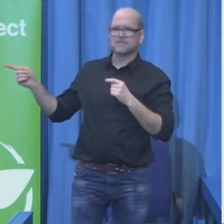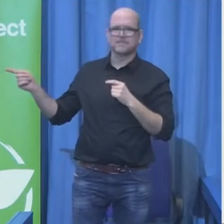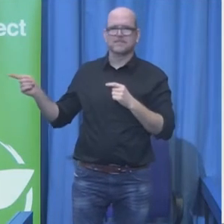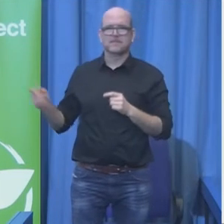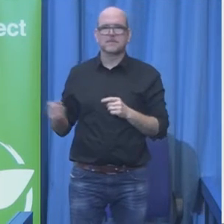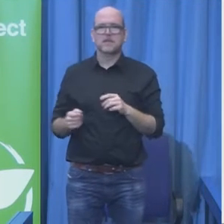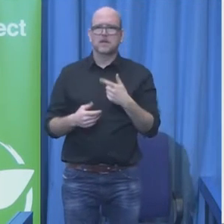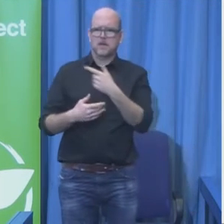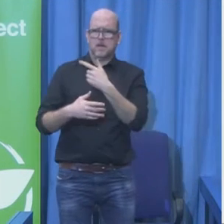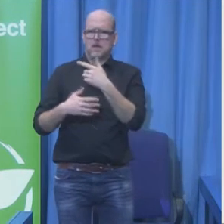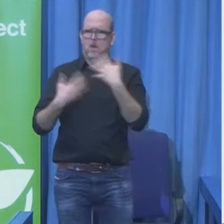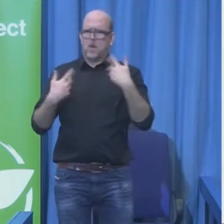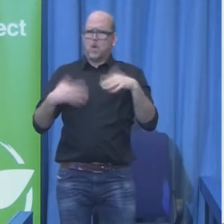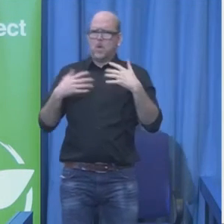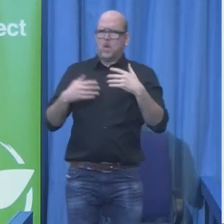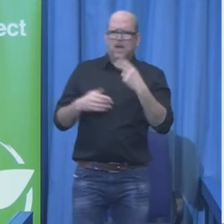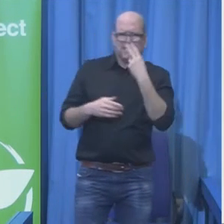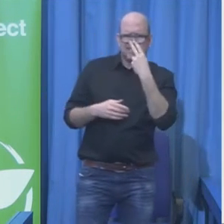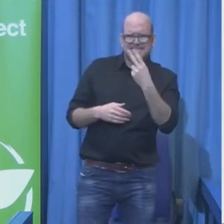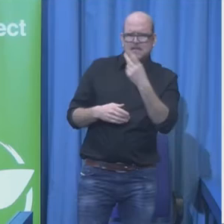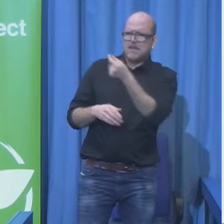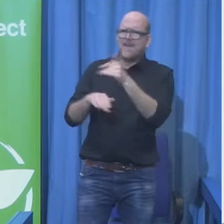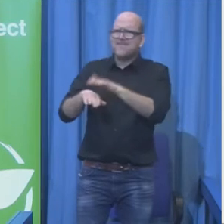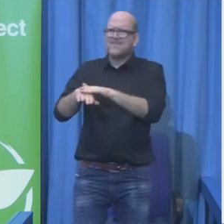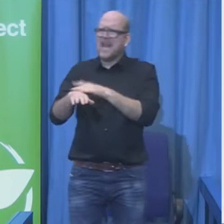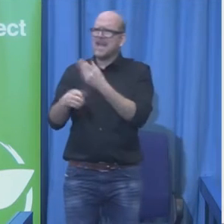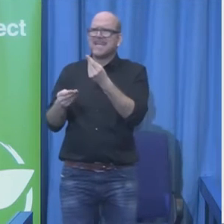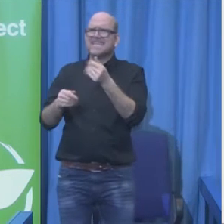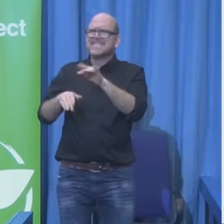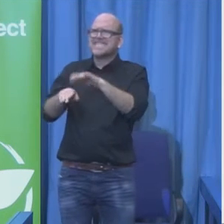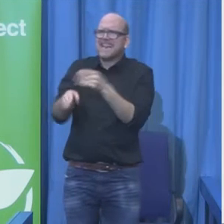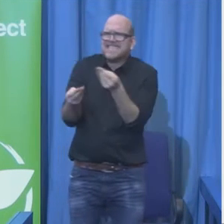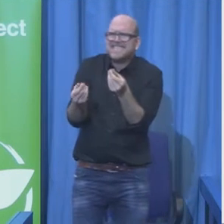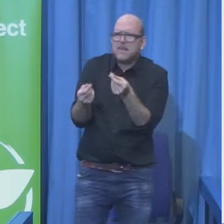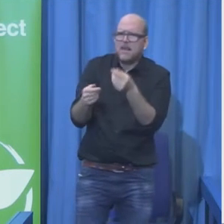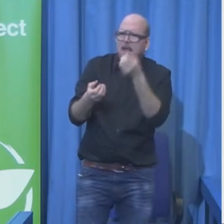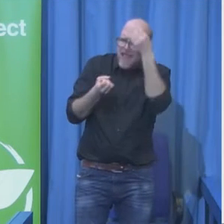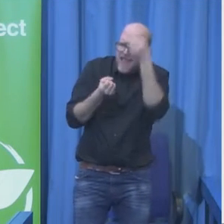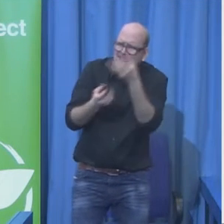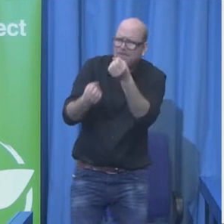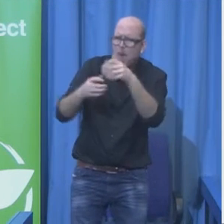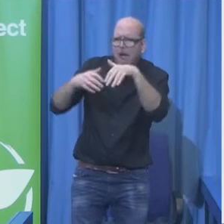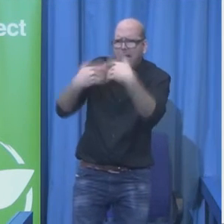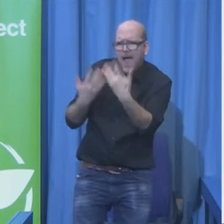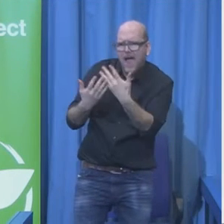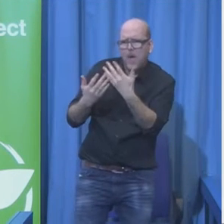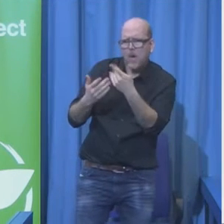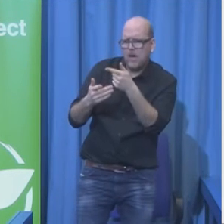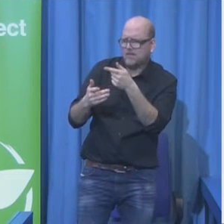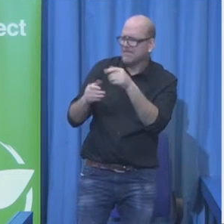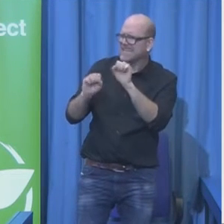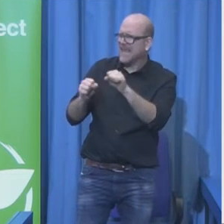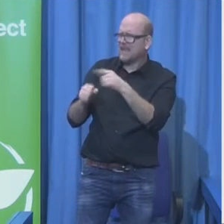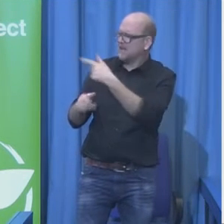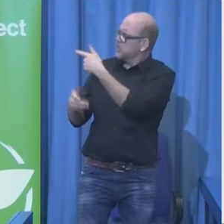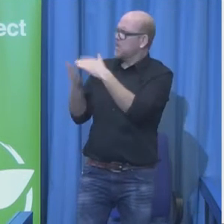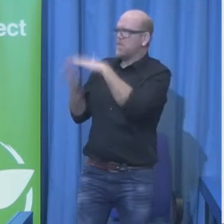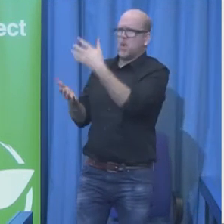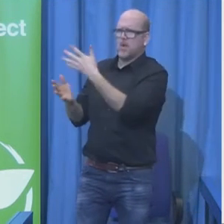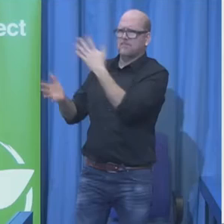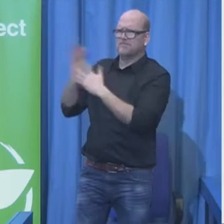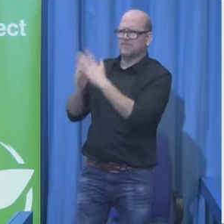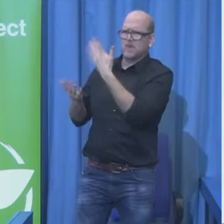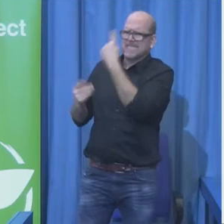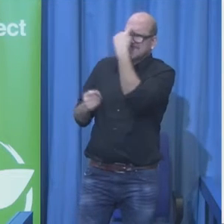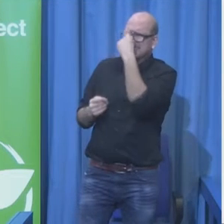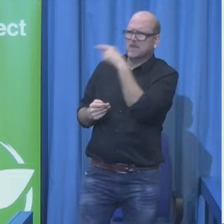do. No? It's a very frequent thing, and we are starting as UN agencies to work together to try to give some guidance on how that can be